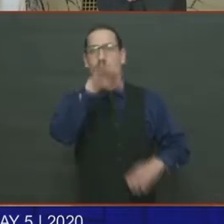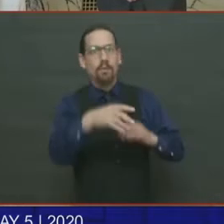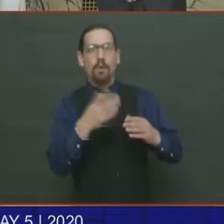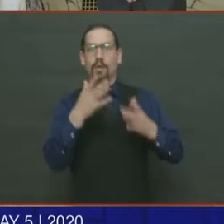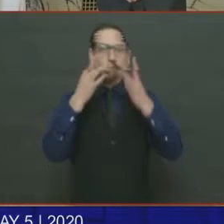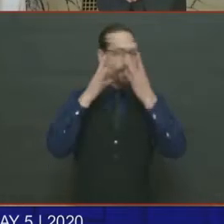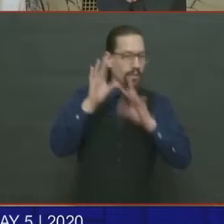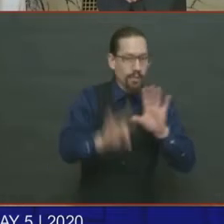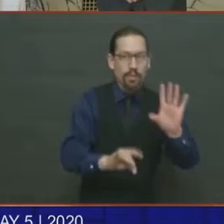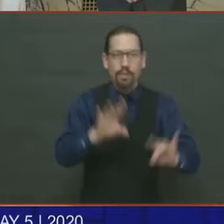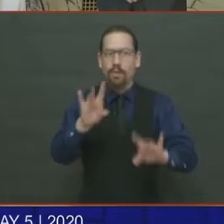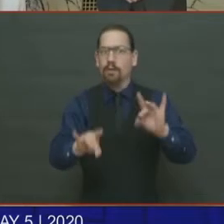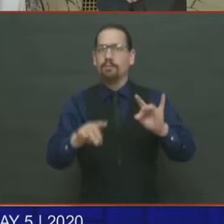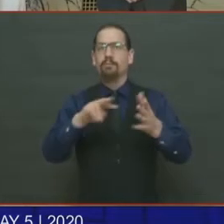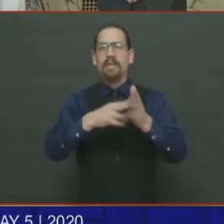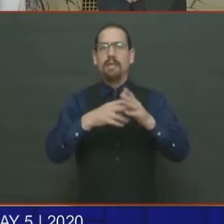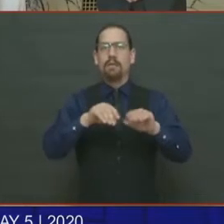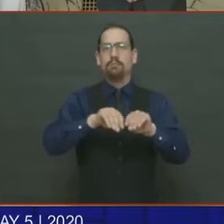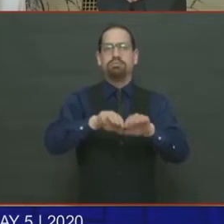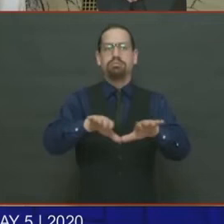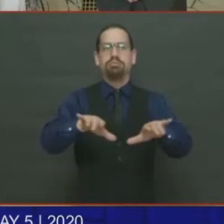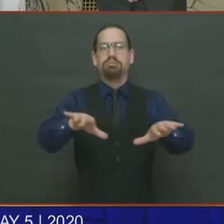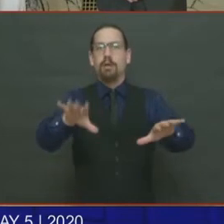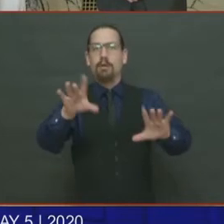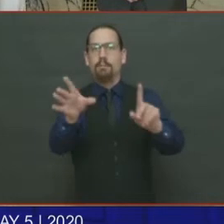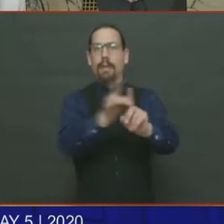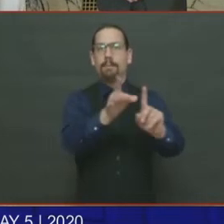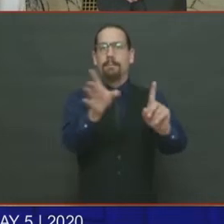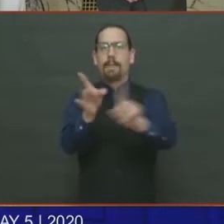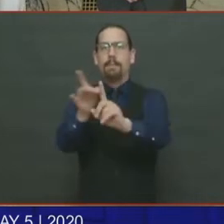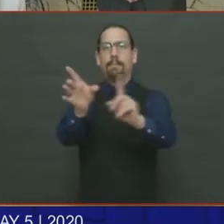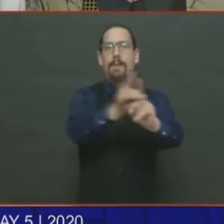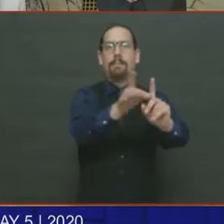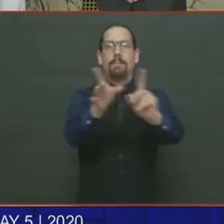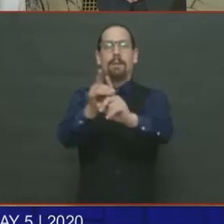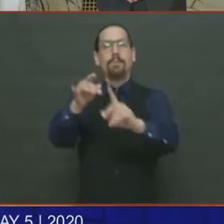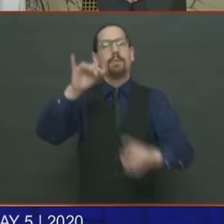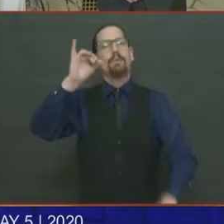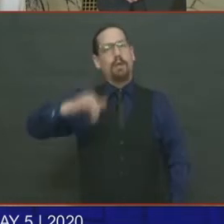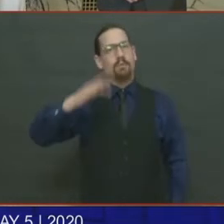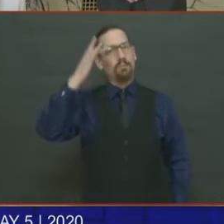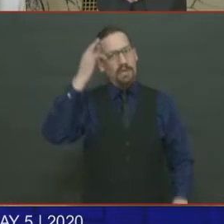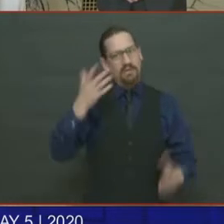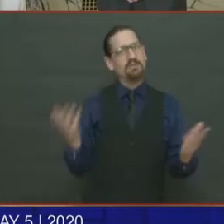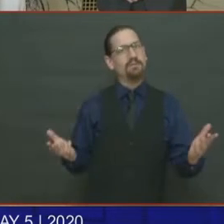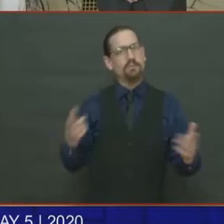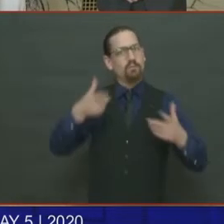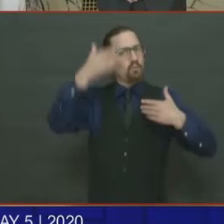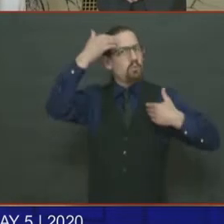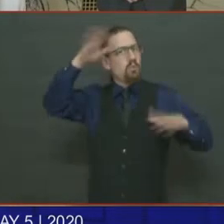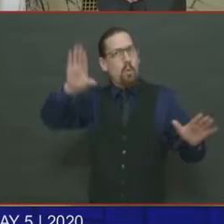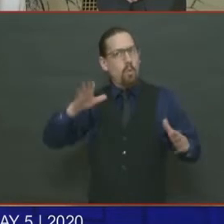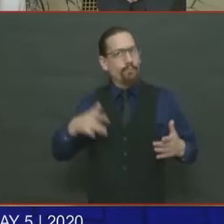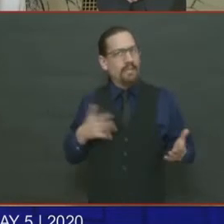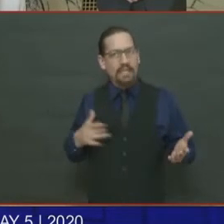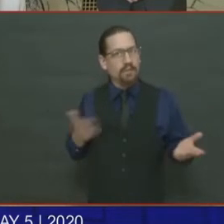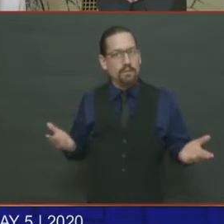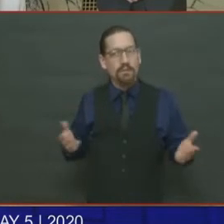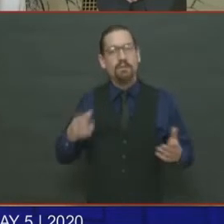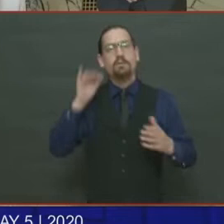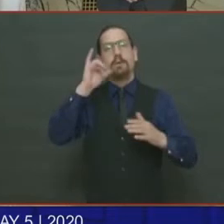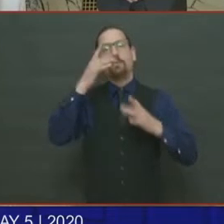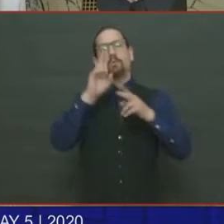some people who may not even know that they can transmit because they don't actually have symptoms.